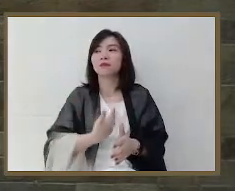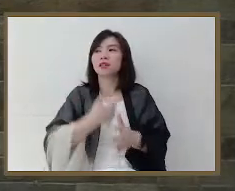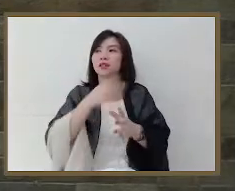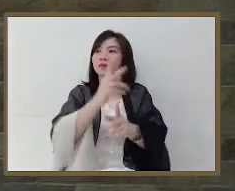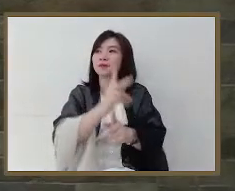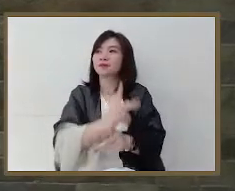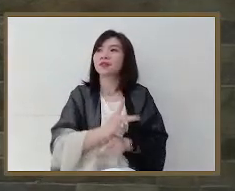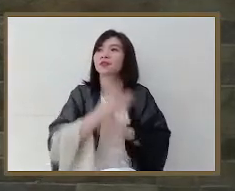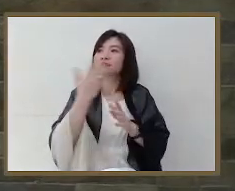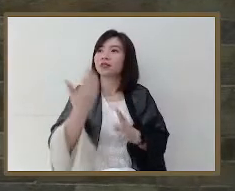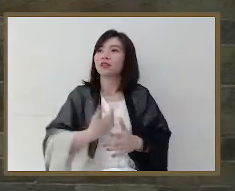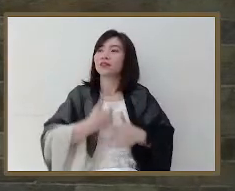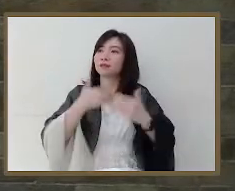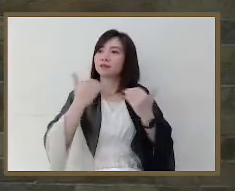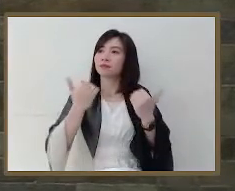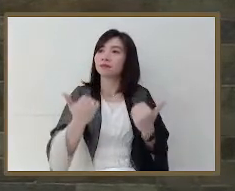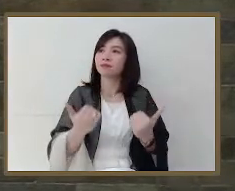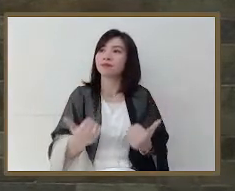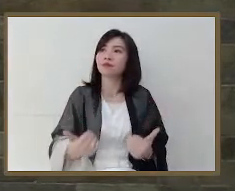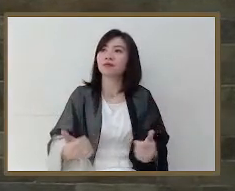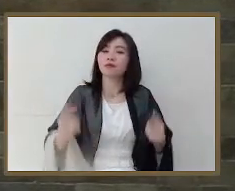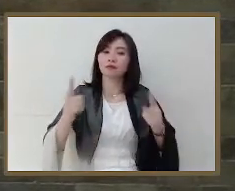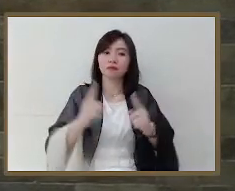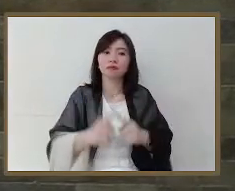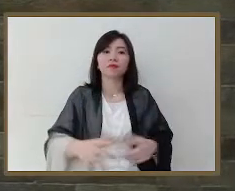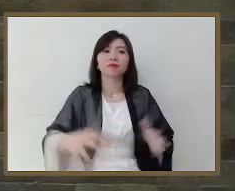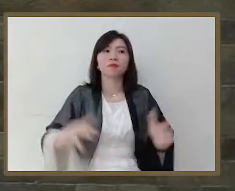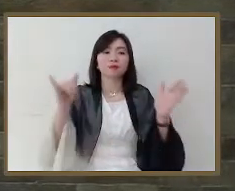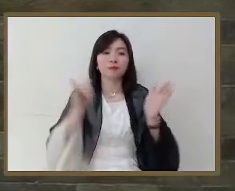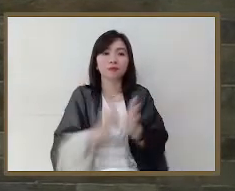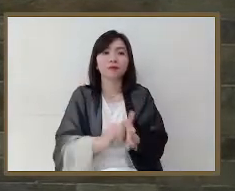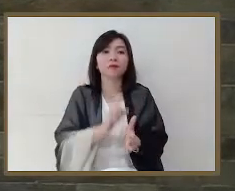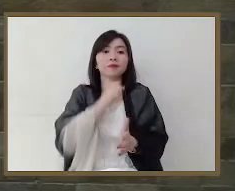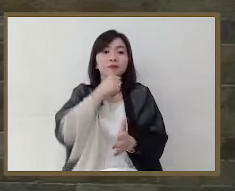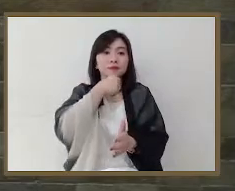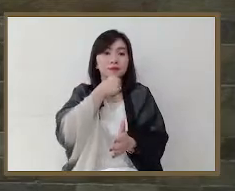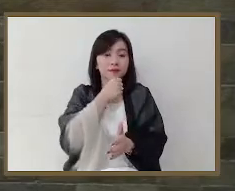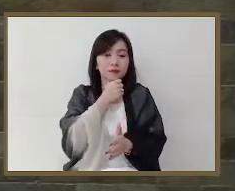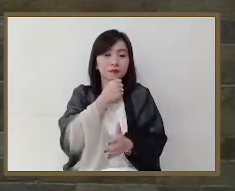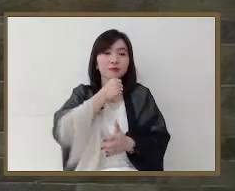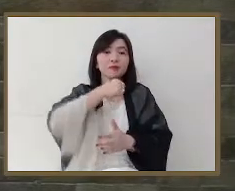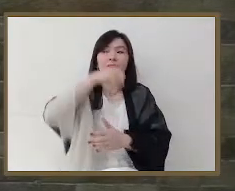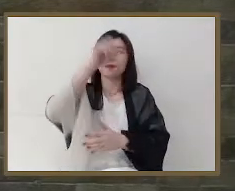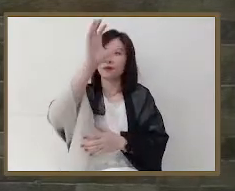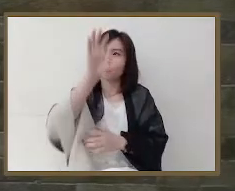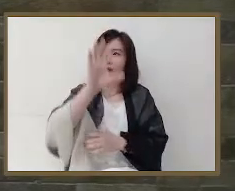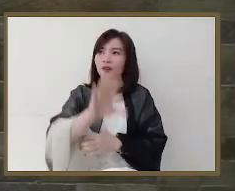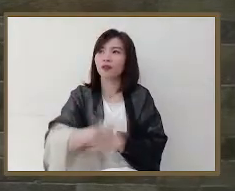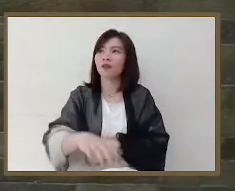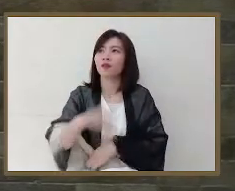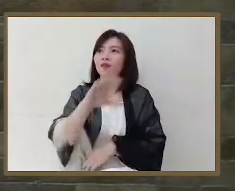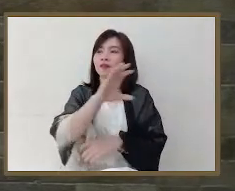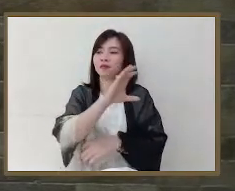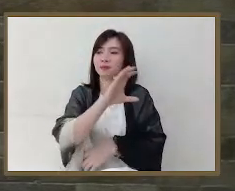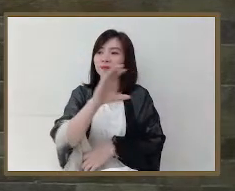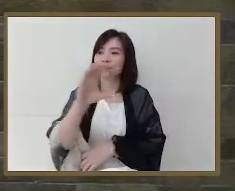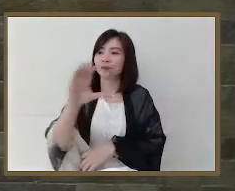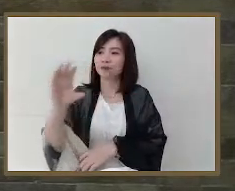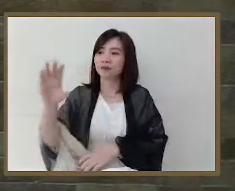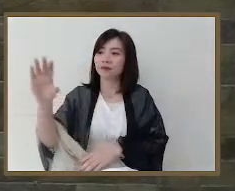me. Take me back to the old rugged